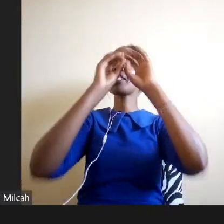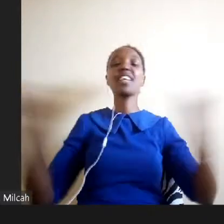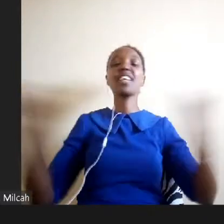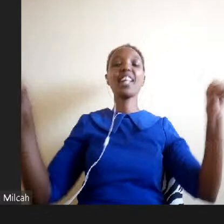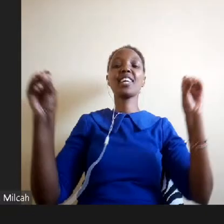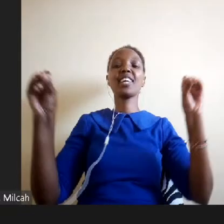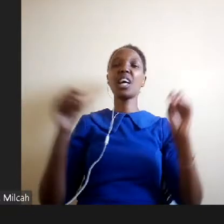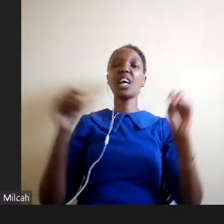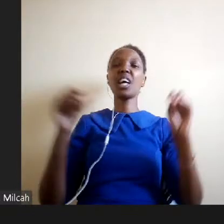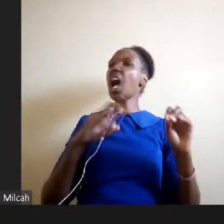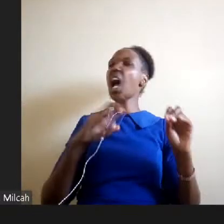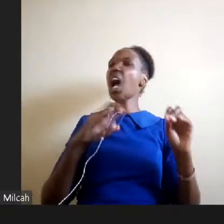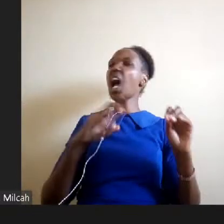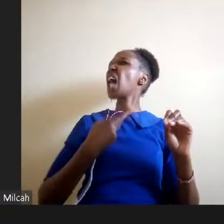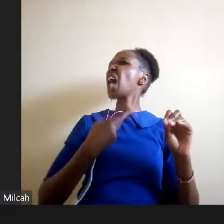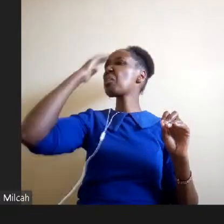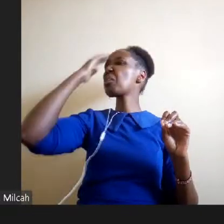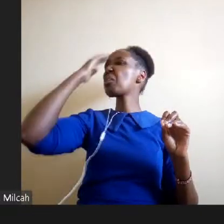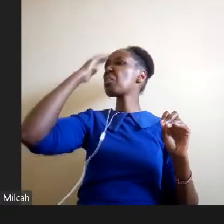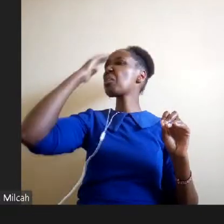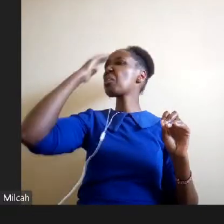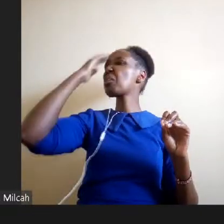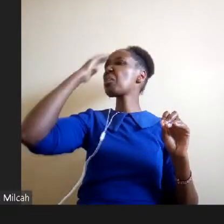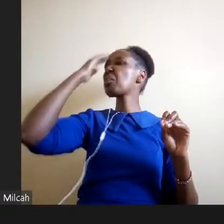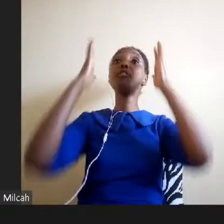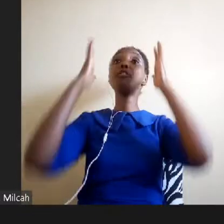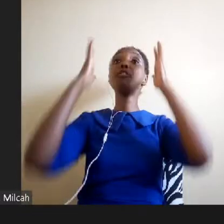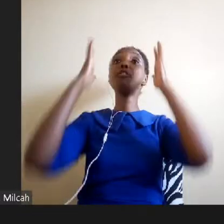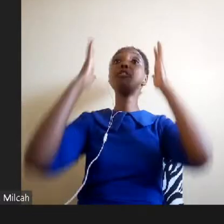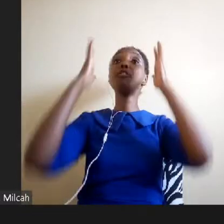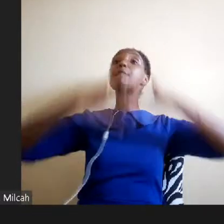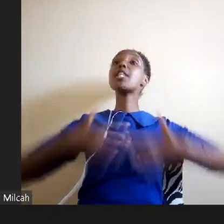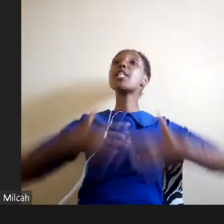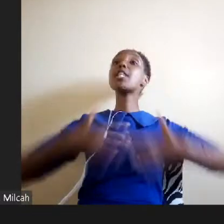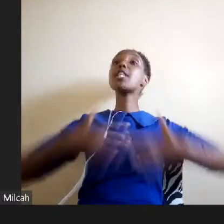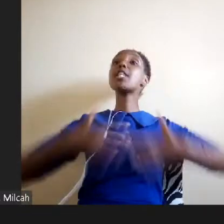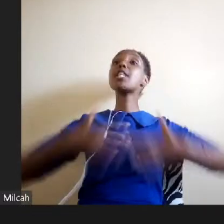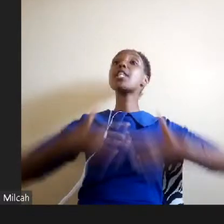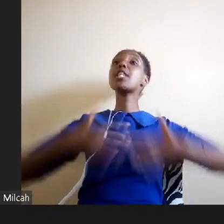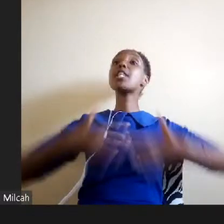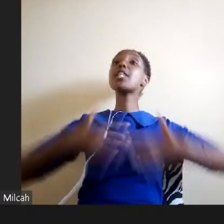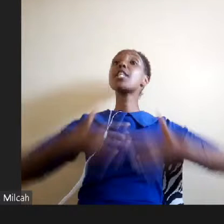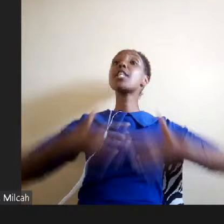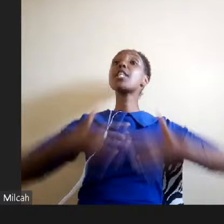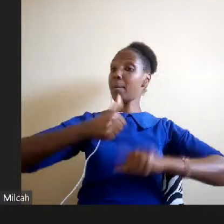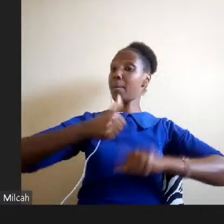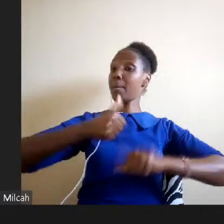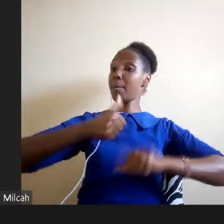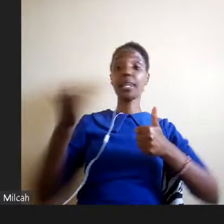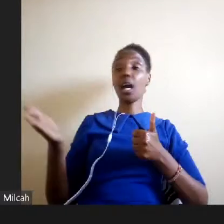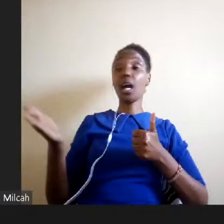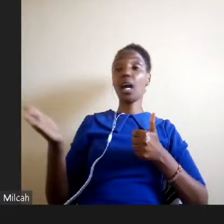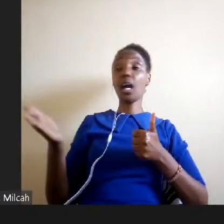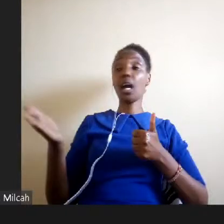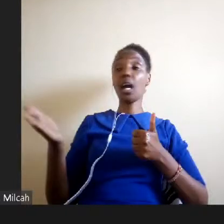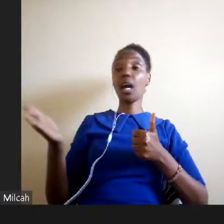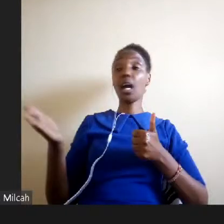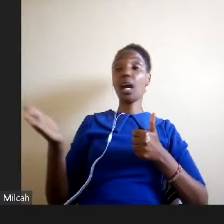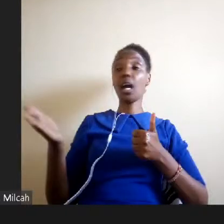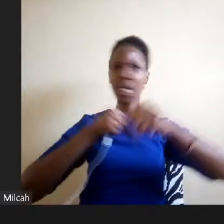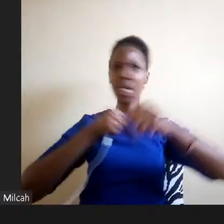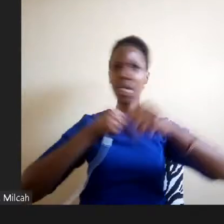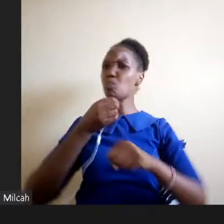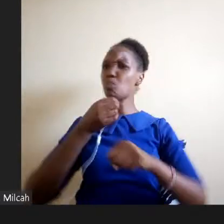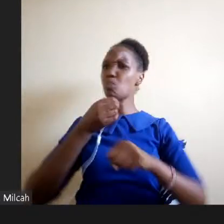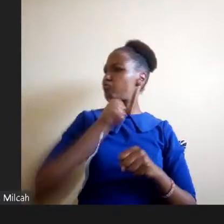was physically harassing each other on the playground and in different forms. Either we would beat each other, either we would abuse each other. And that